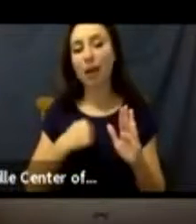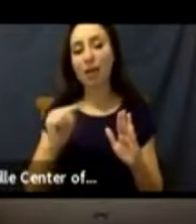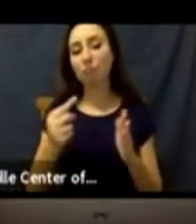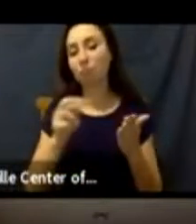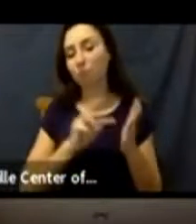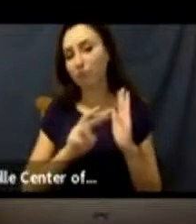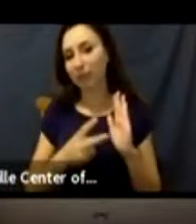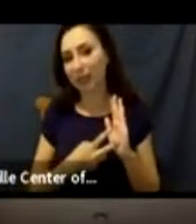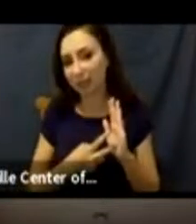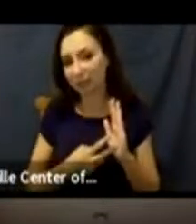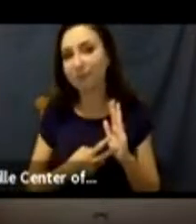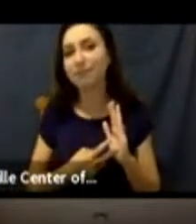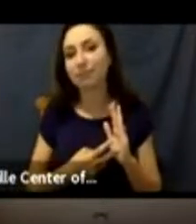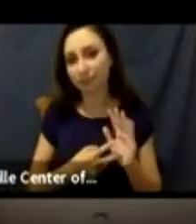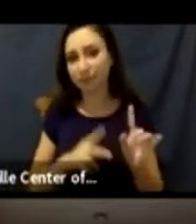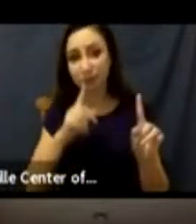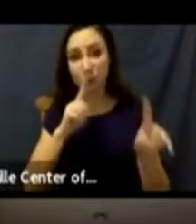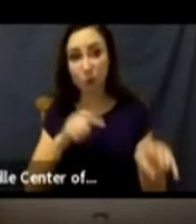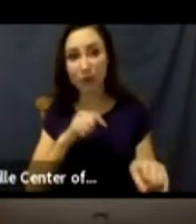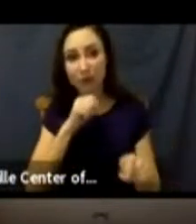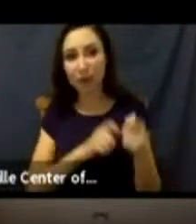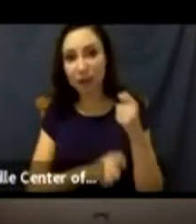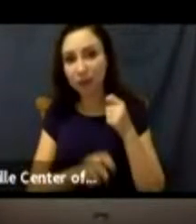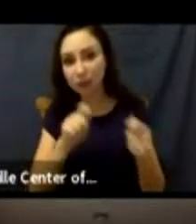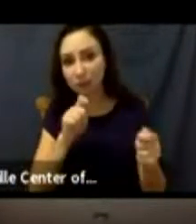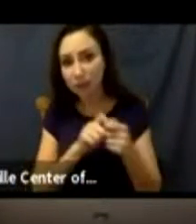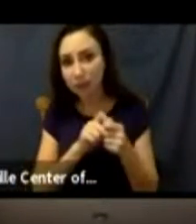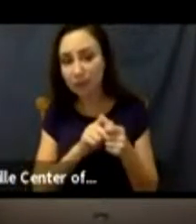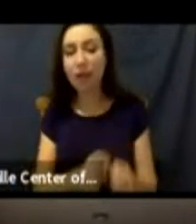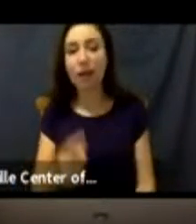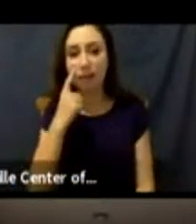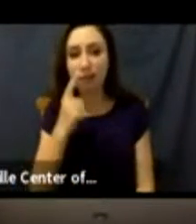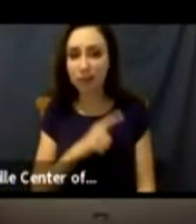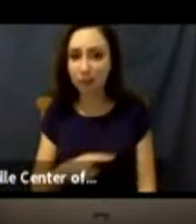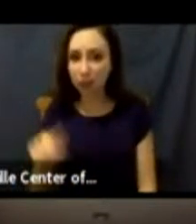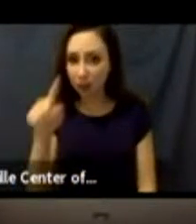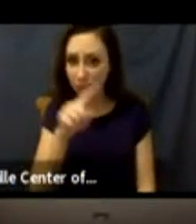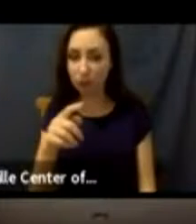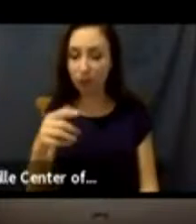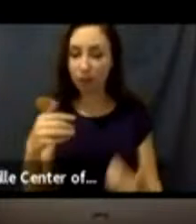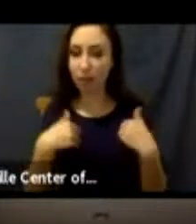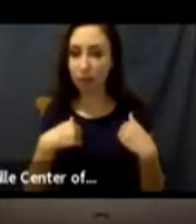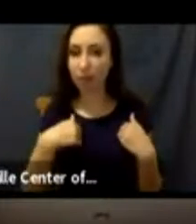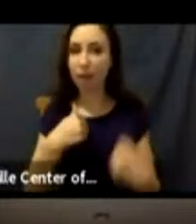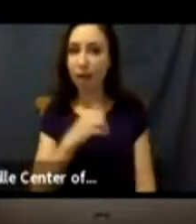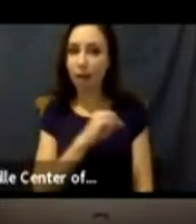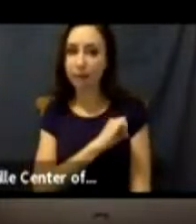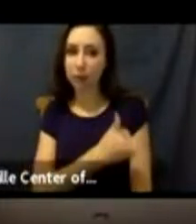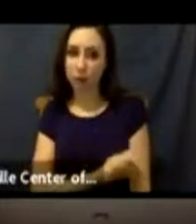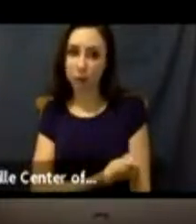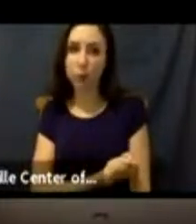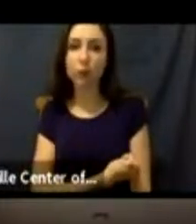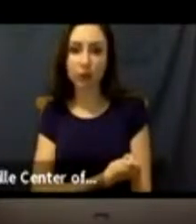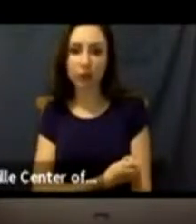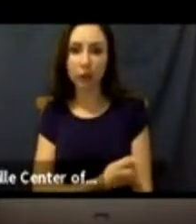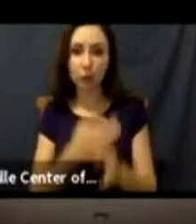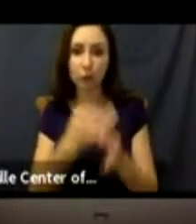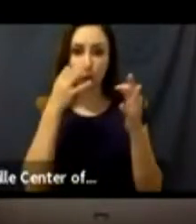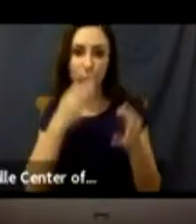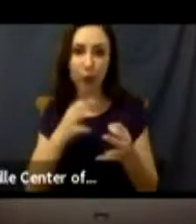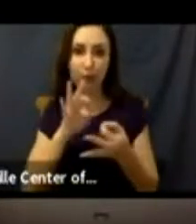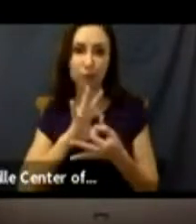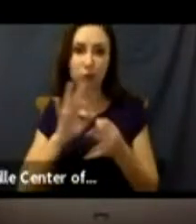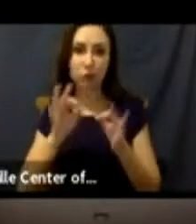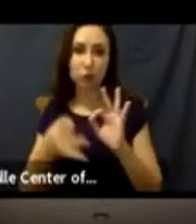as the ordinance is not specific, then I think you all have the authority to interpret